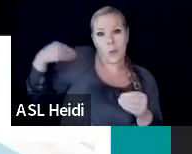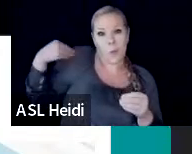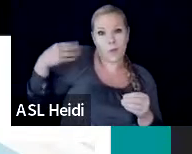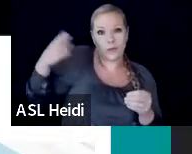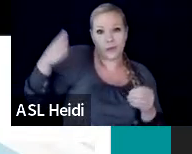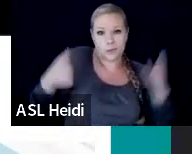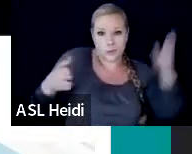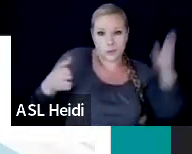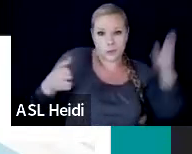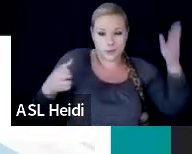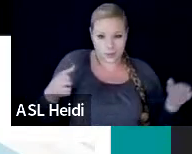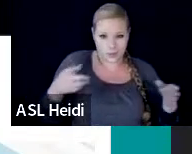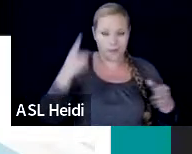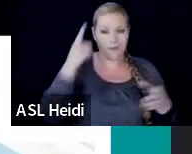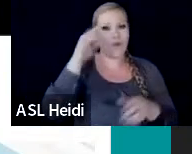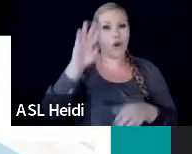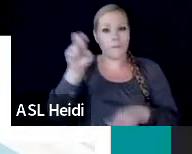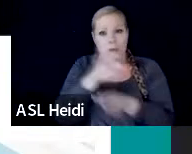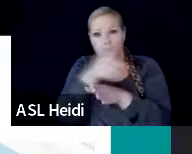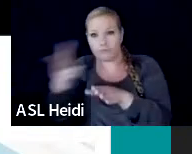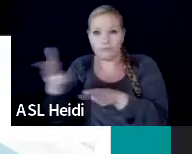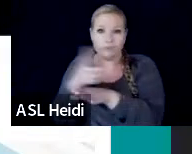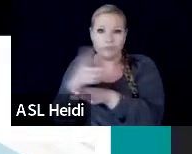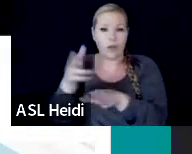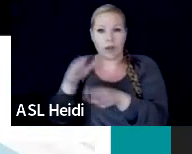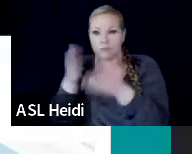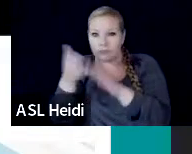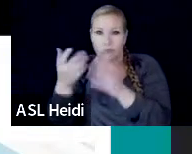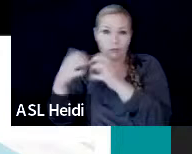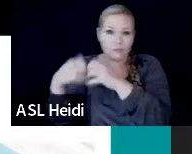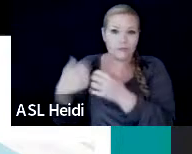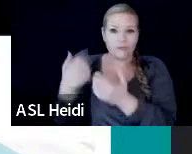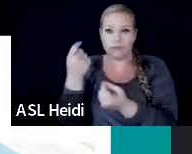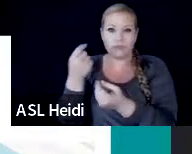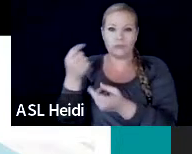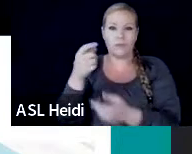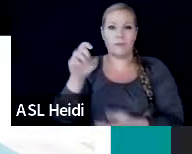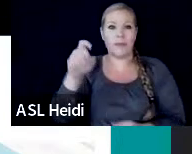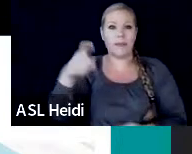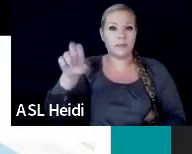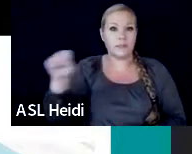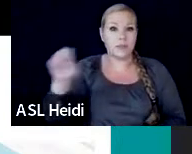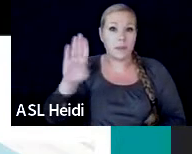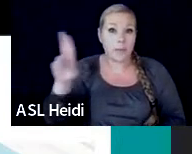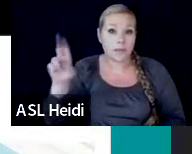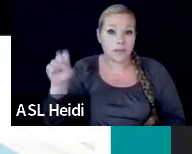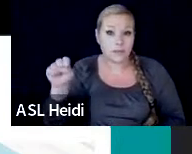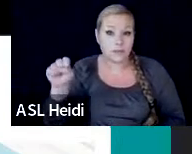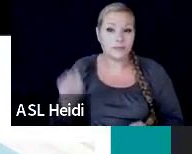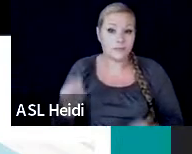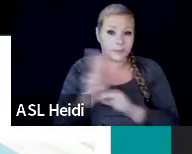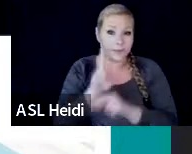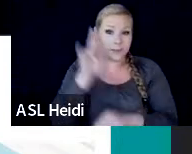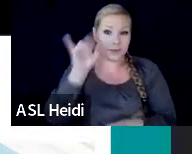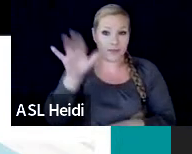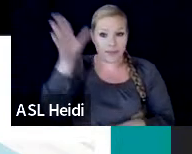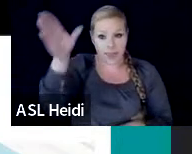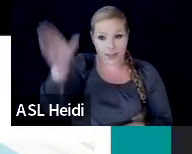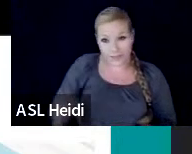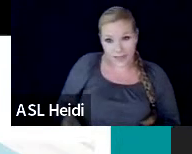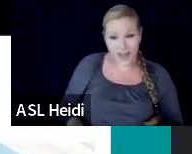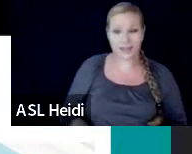on shoulder operations, so that primarily the express buses can utilize those shoulders